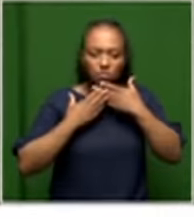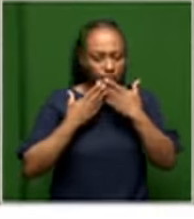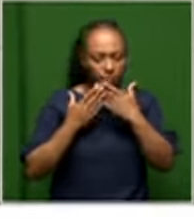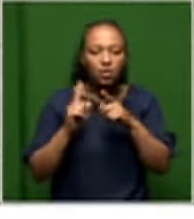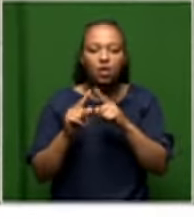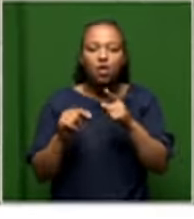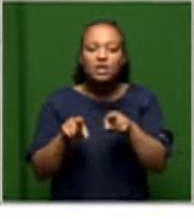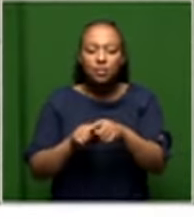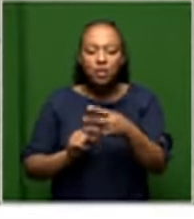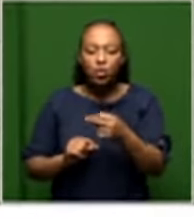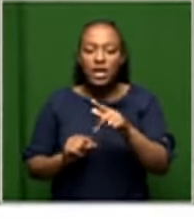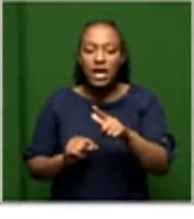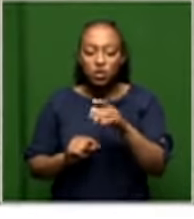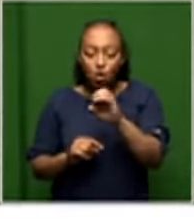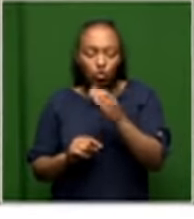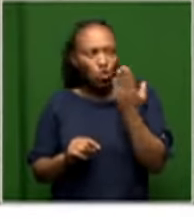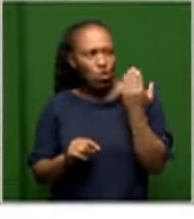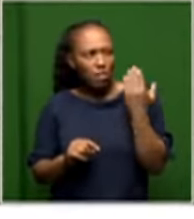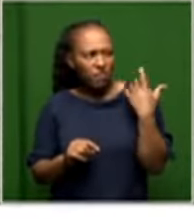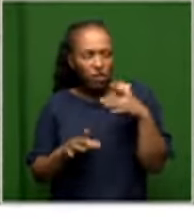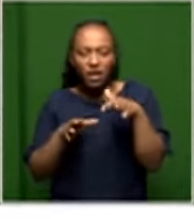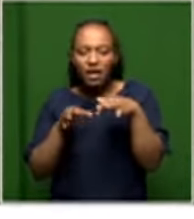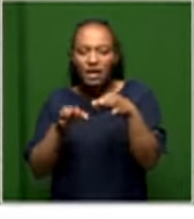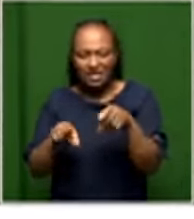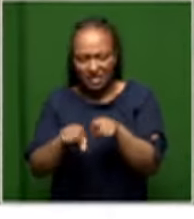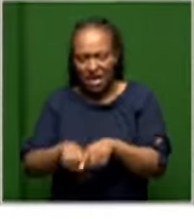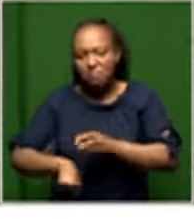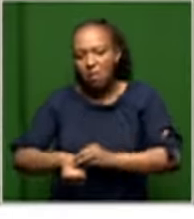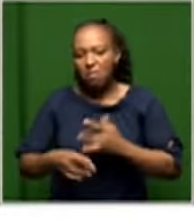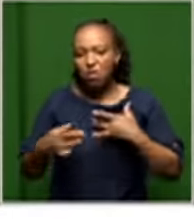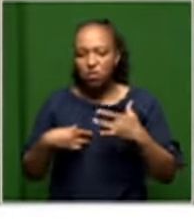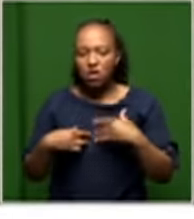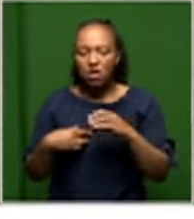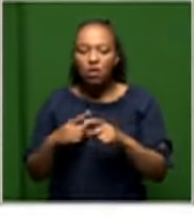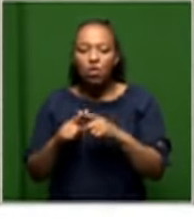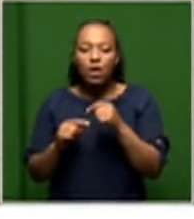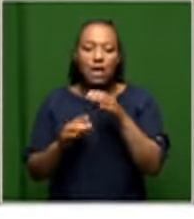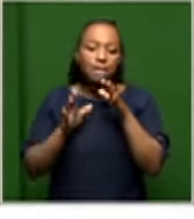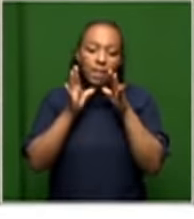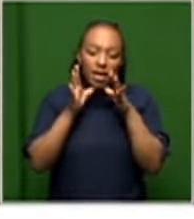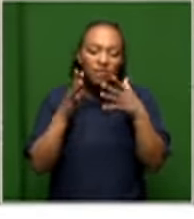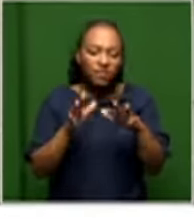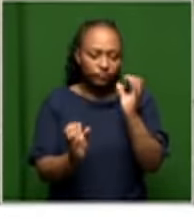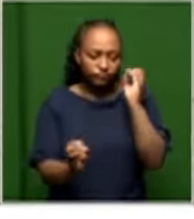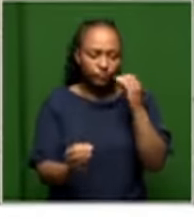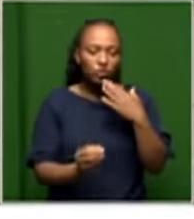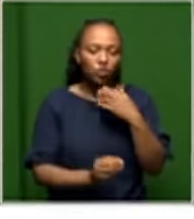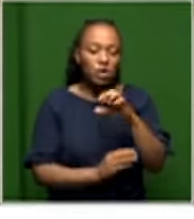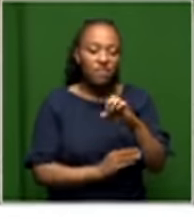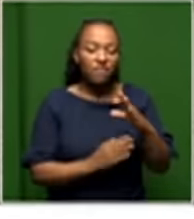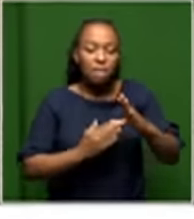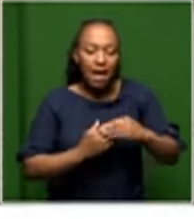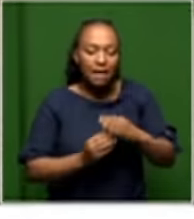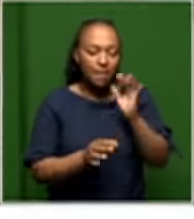the 28th of October today, there was an issue of social distancing, with Julius Malema addressing the members of the Economic Freedom Fighters. We're